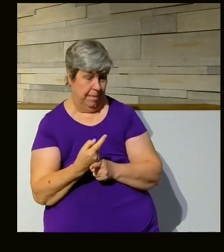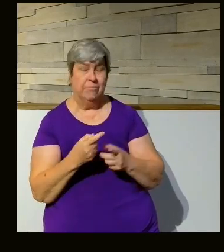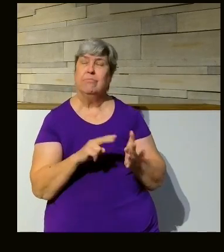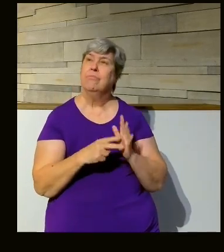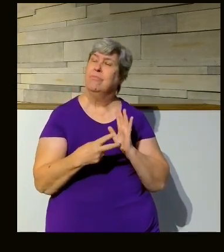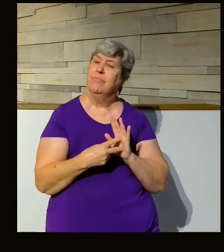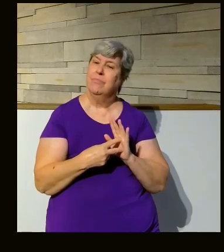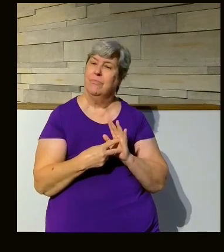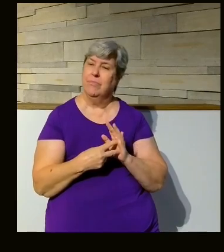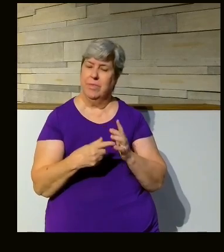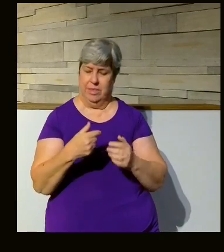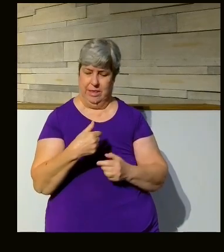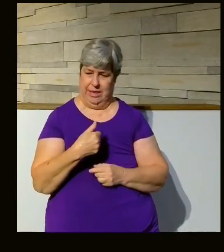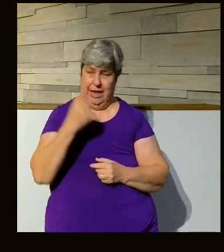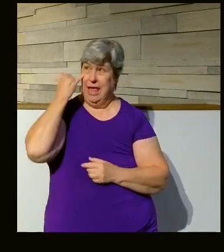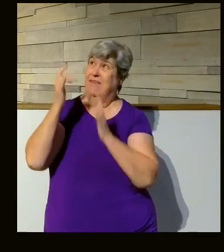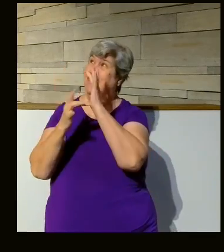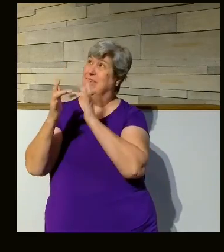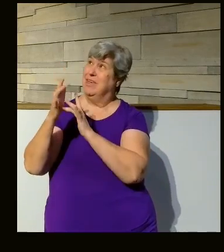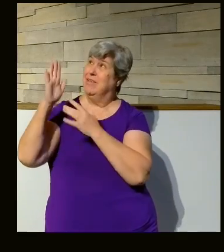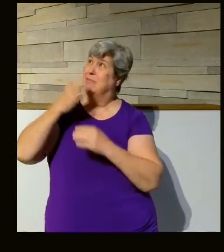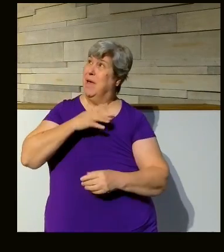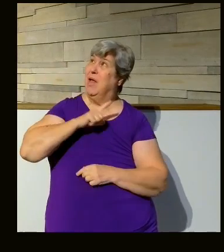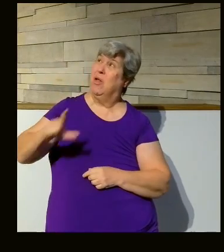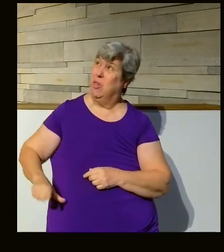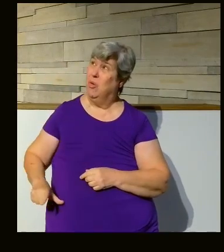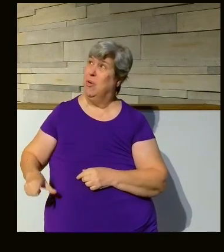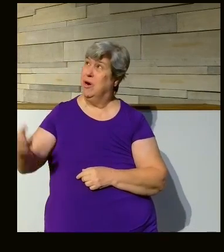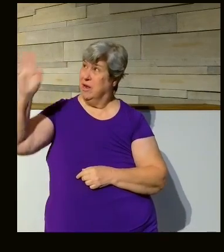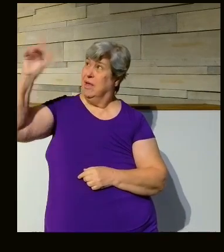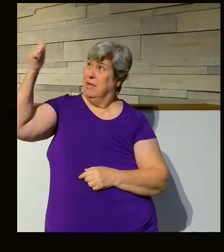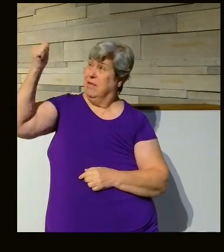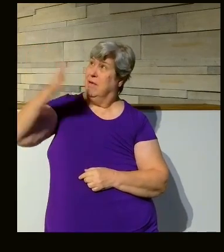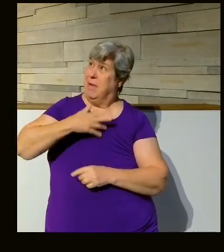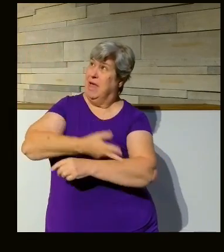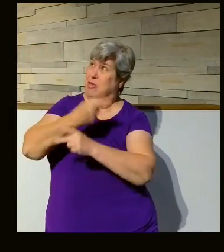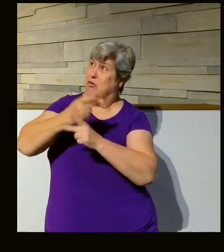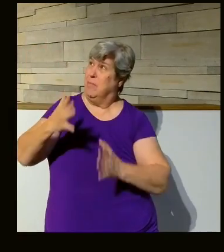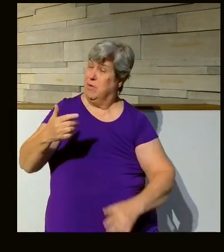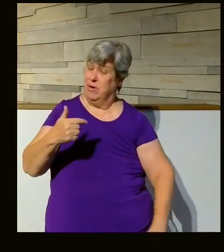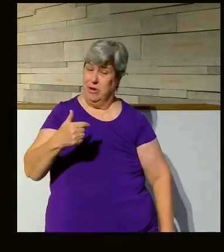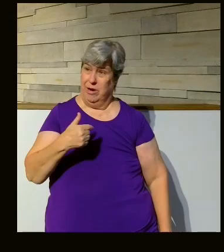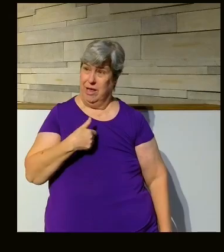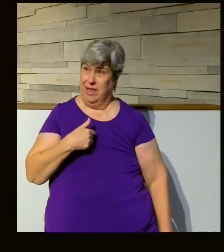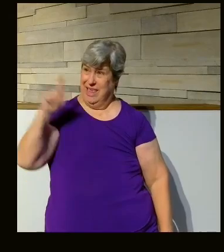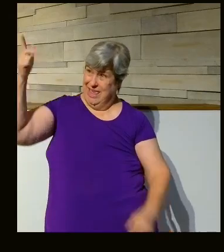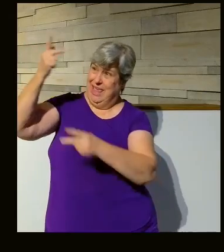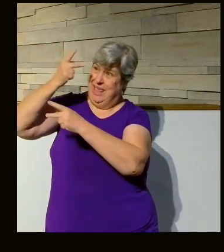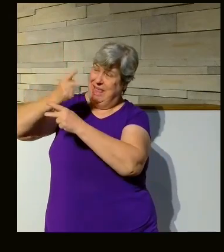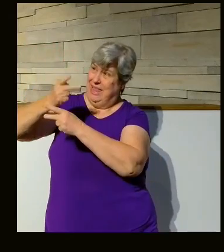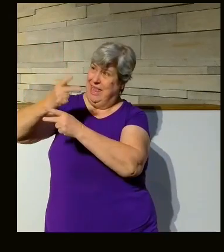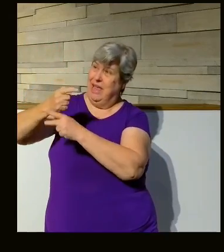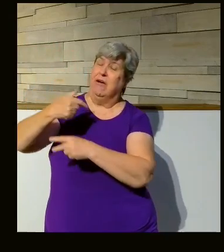means that I, if Jesus is my Lord, if God is my Lord, if God is my shepherd, I am in the care